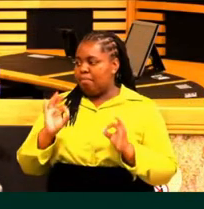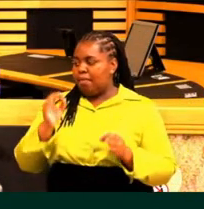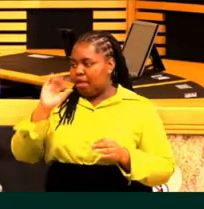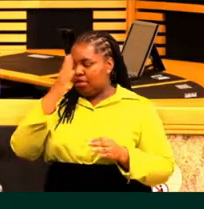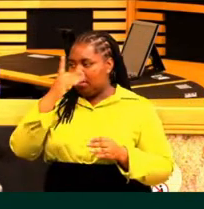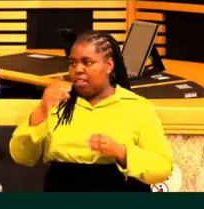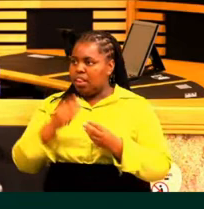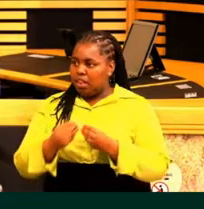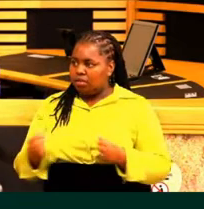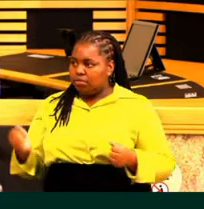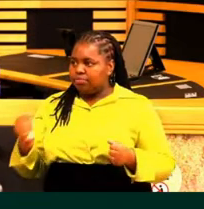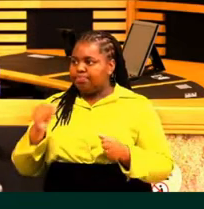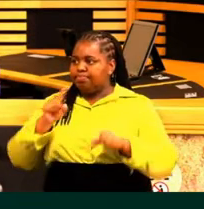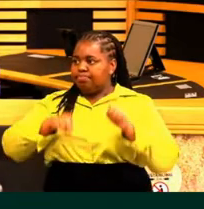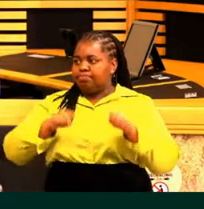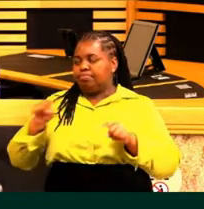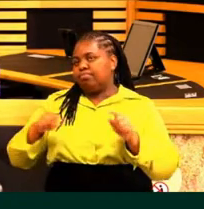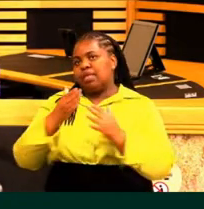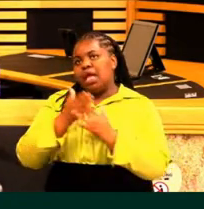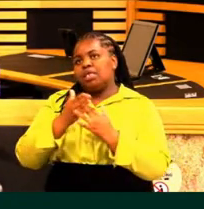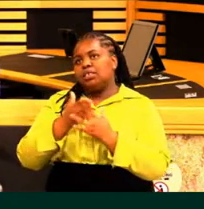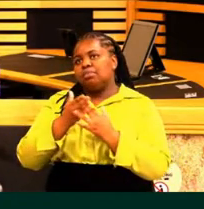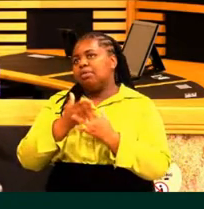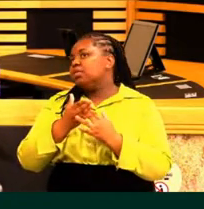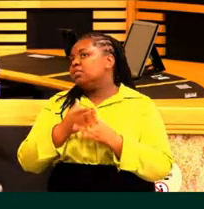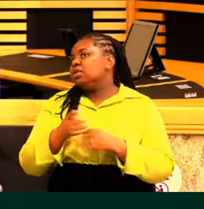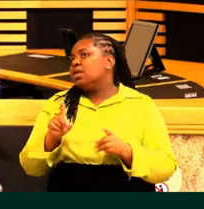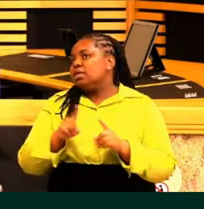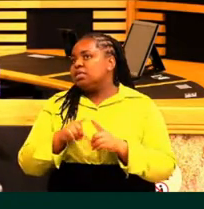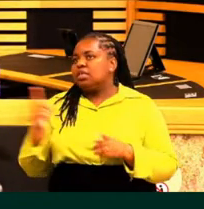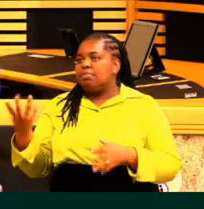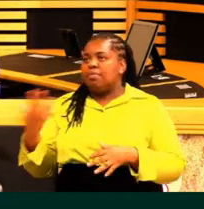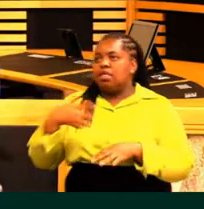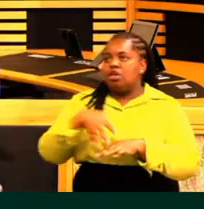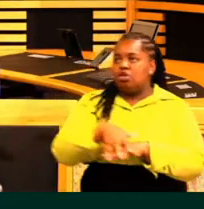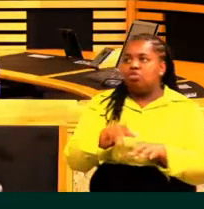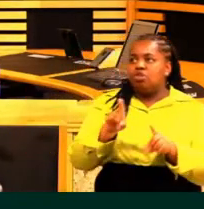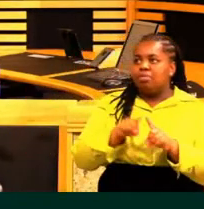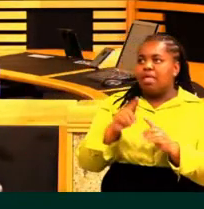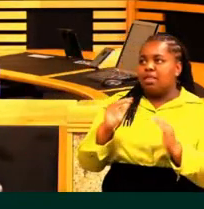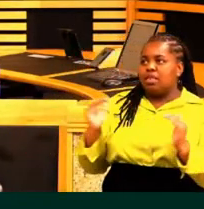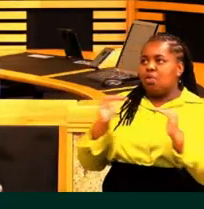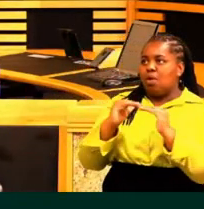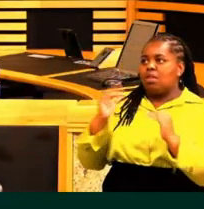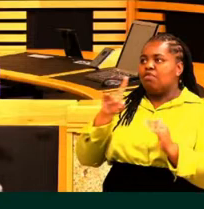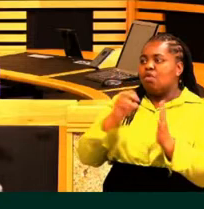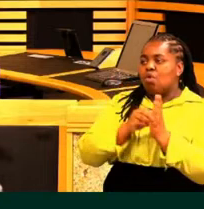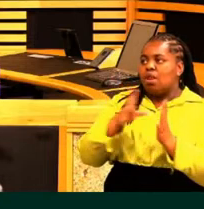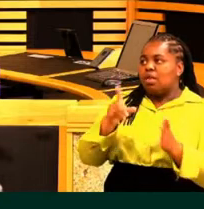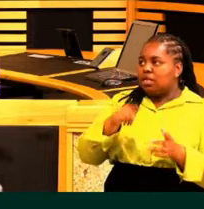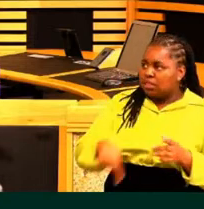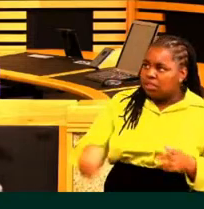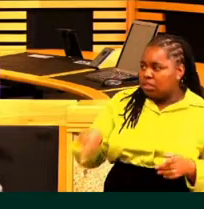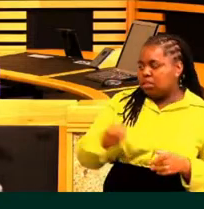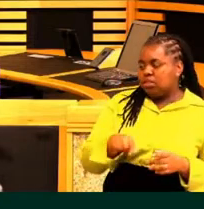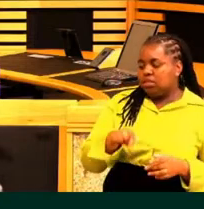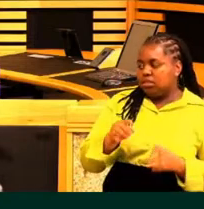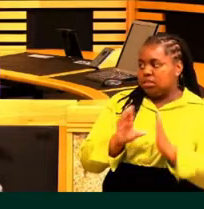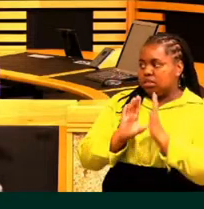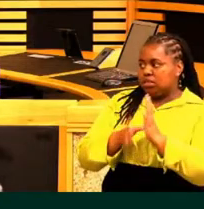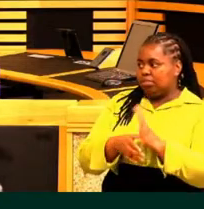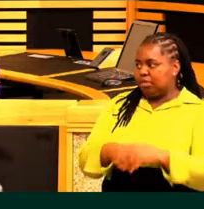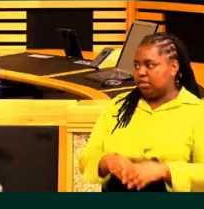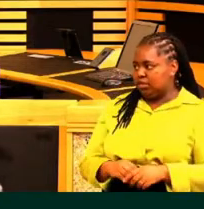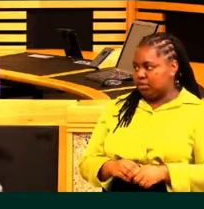address various aspects of accessibility and inclusion and equality of Learners with visible and non-visible